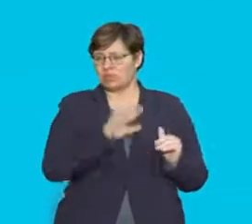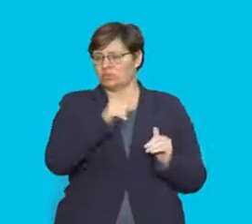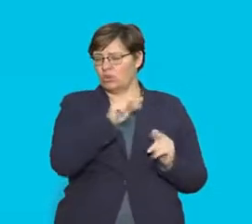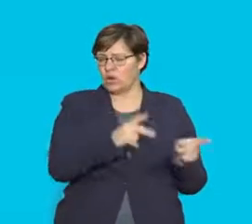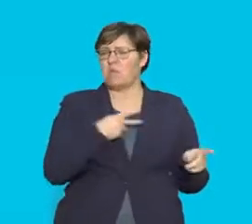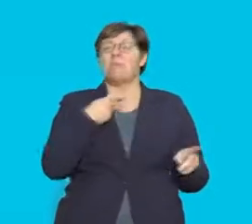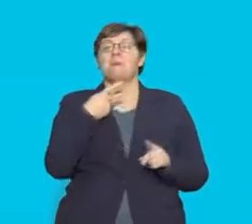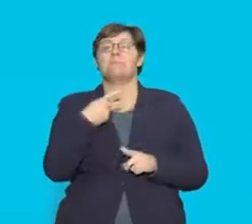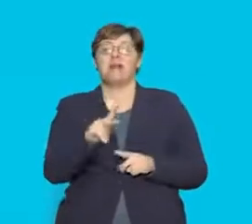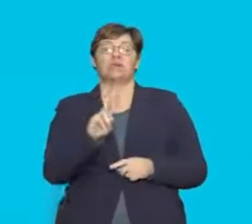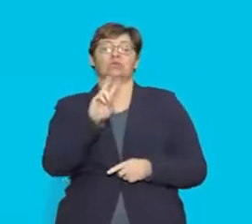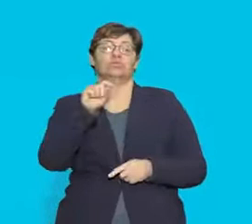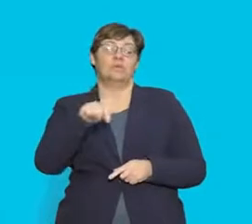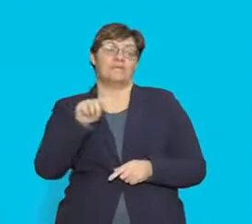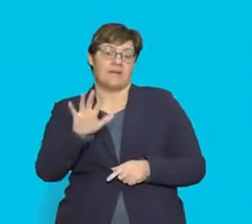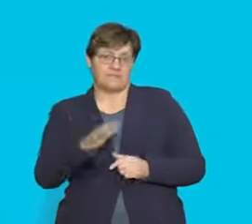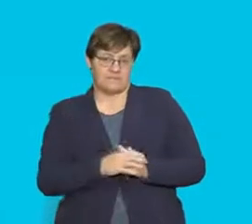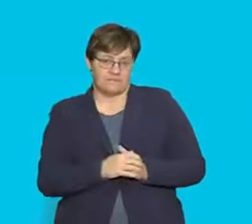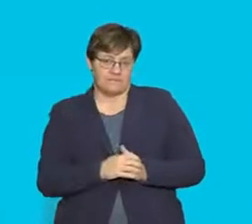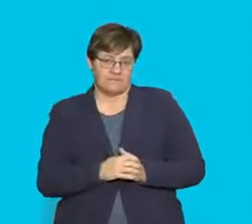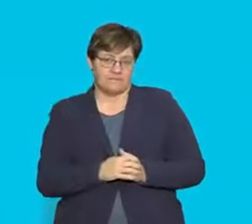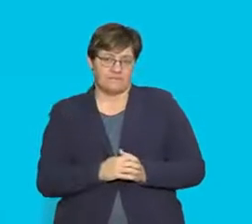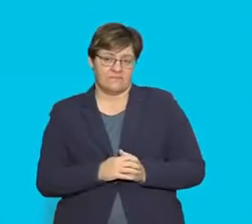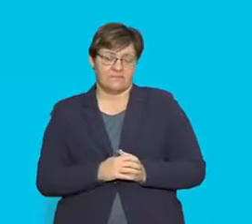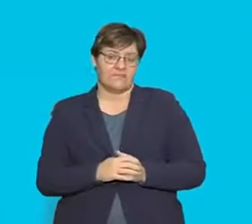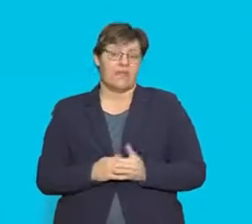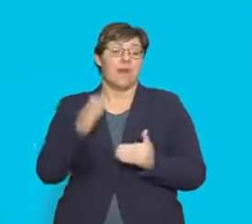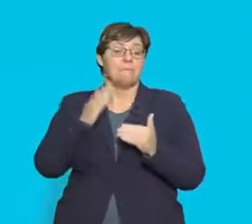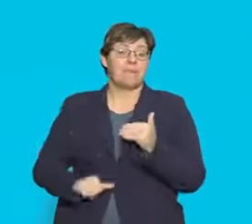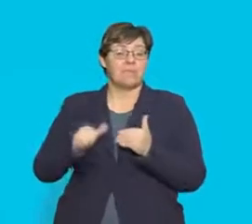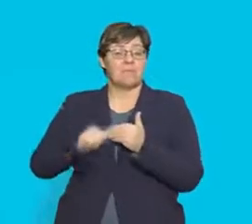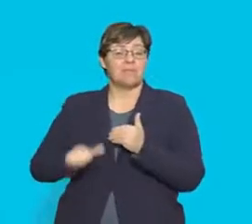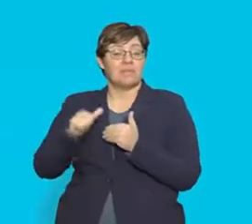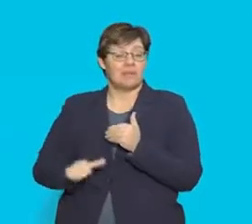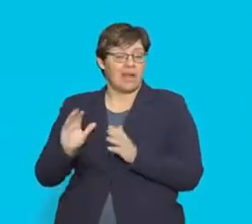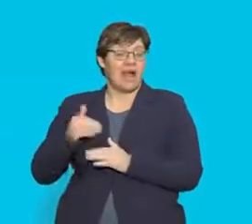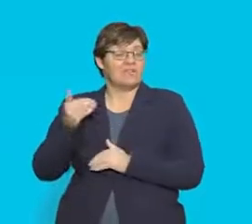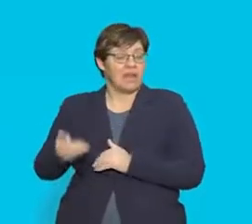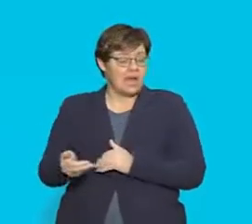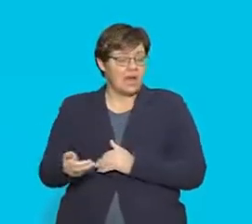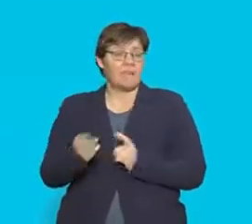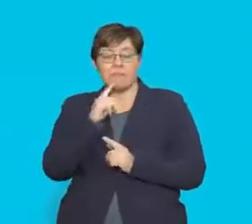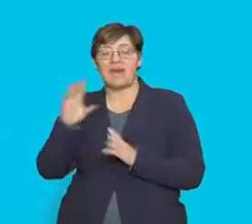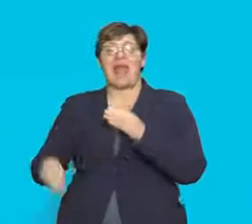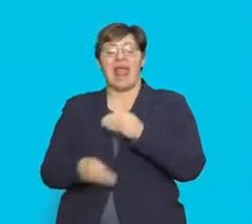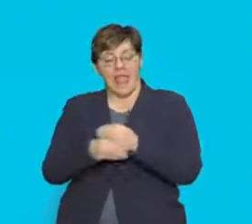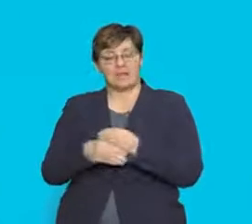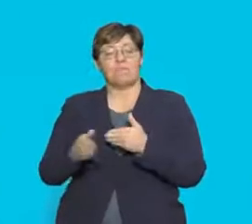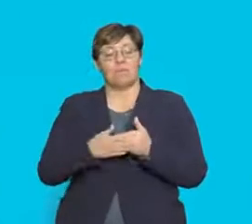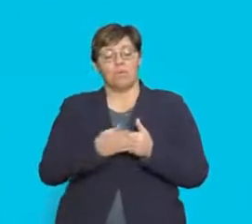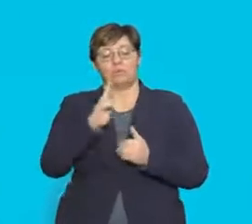going to pay out 2.5. And then at the end of every month thereafter, I then will add